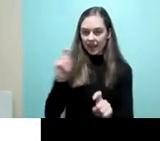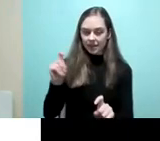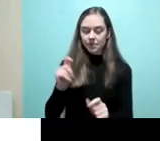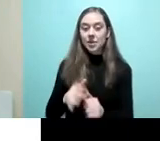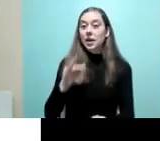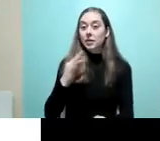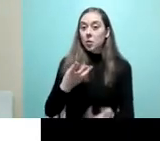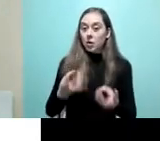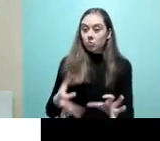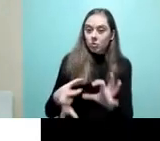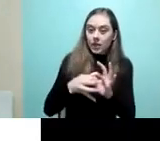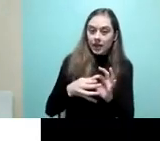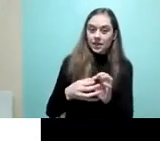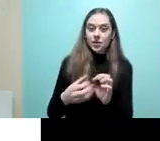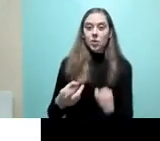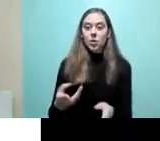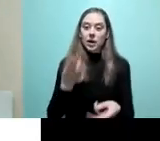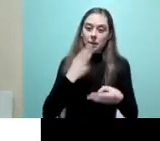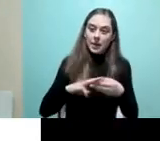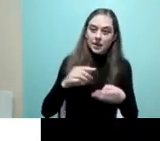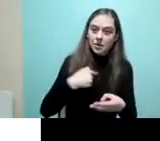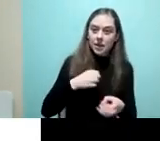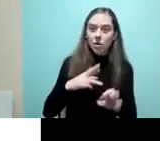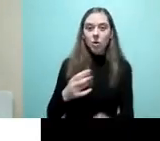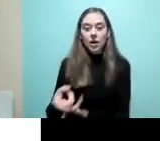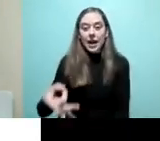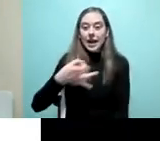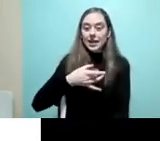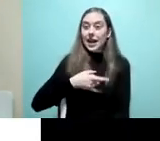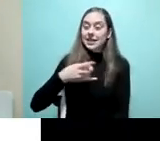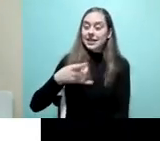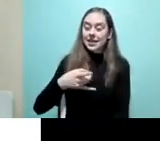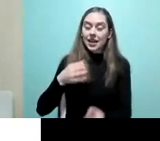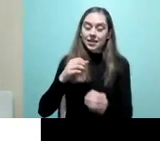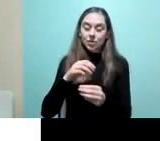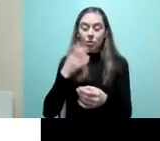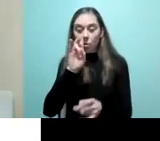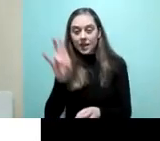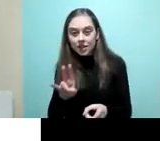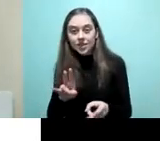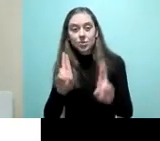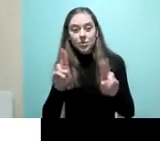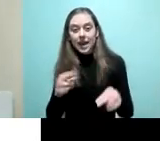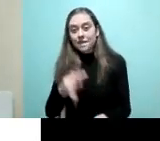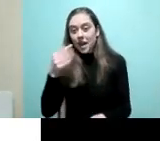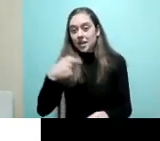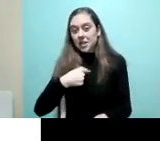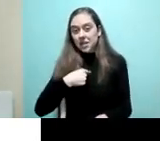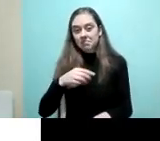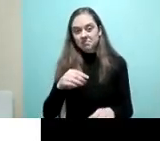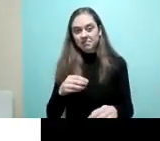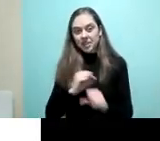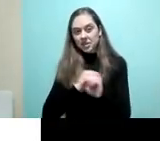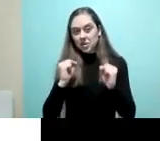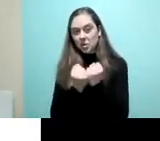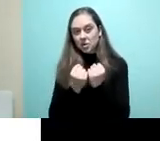with me or ask me a question anytime, you can find me here on any of these places. And if there's anything I can do,